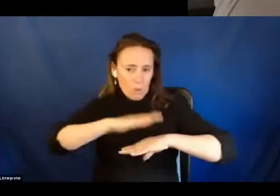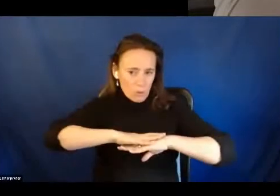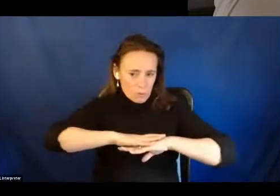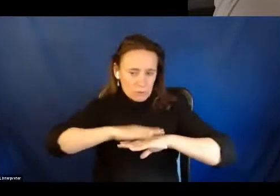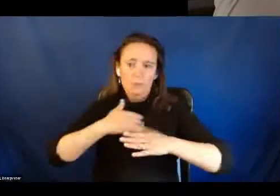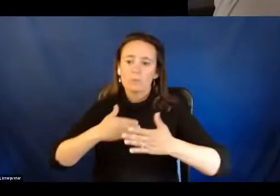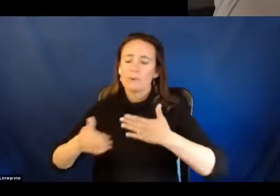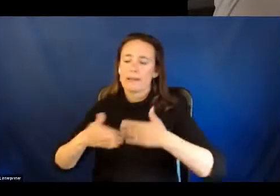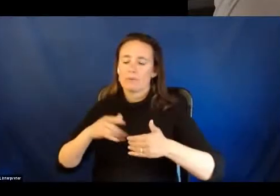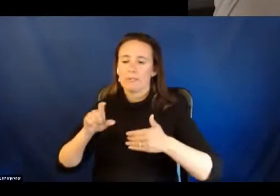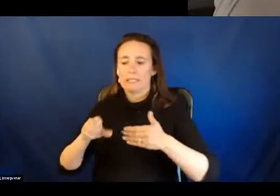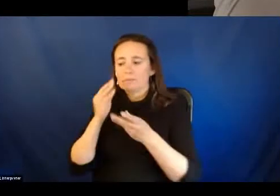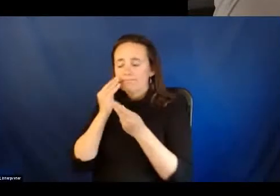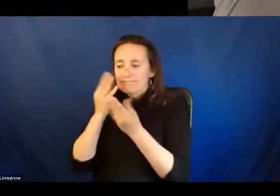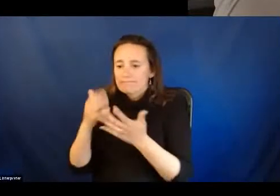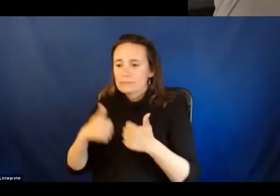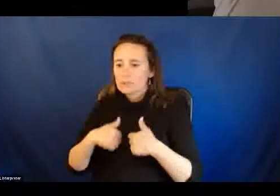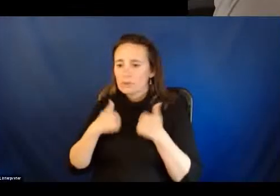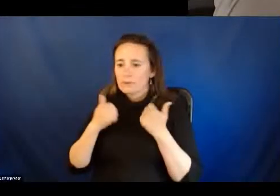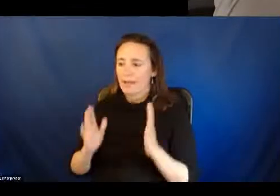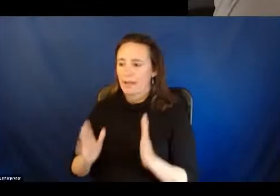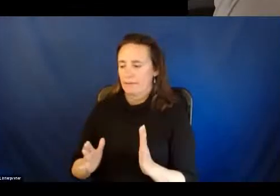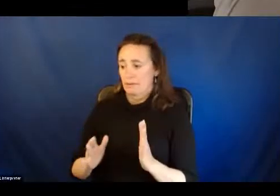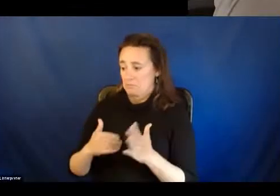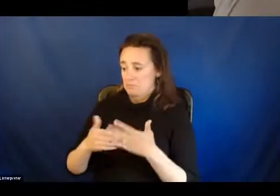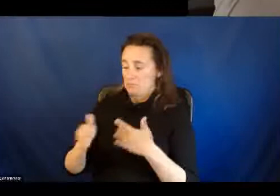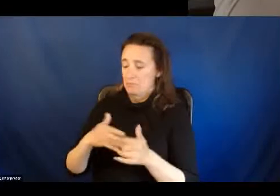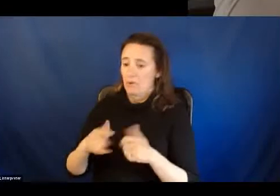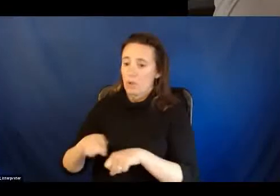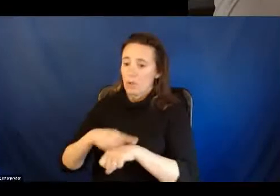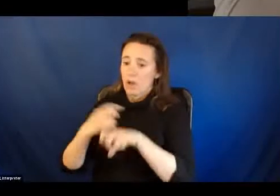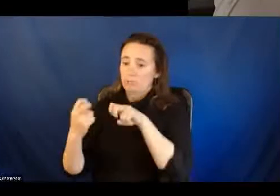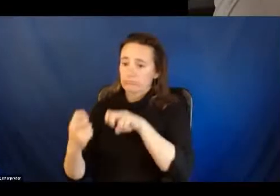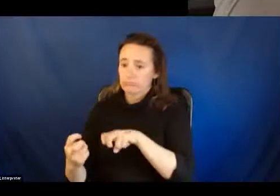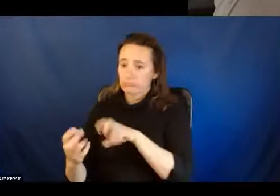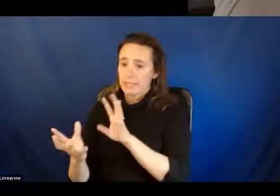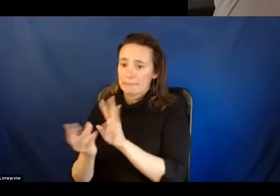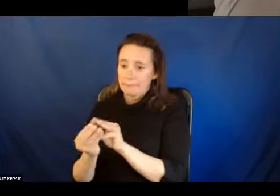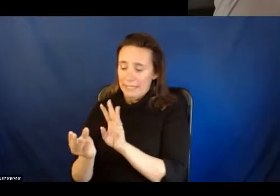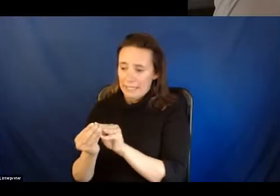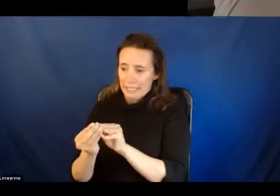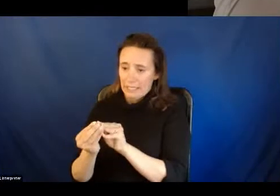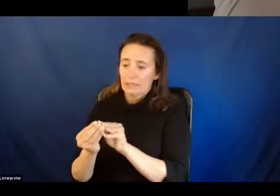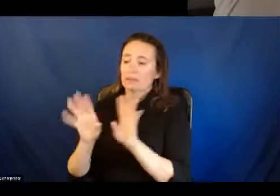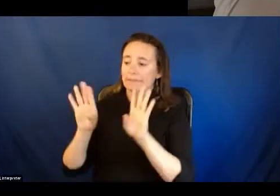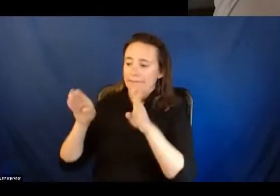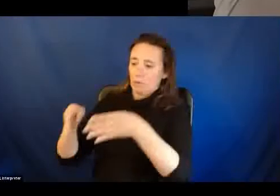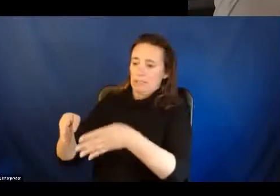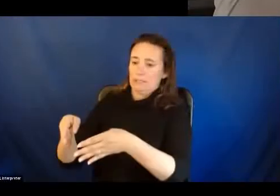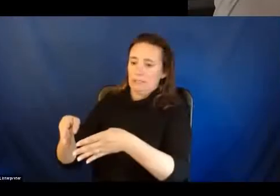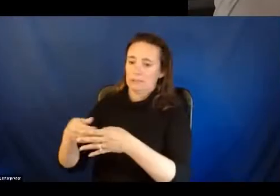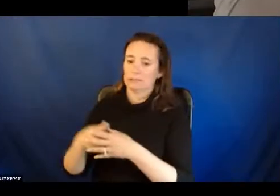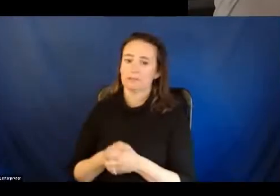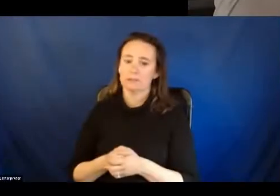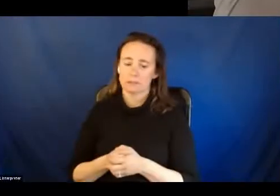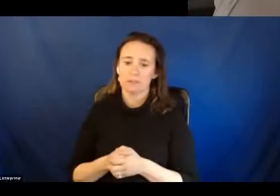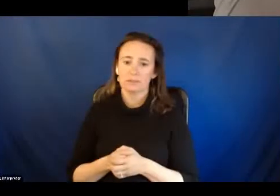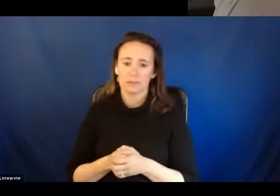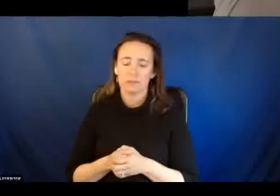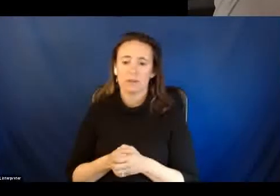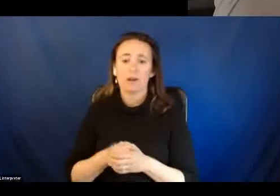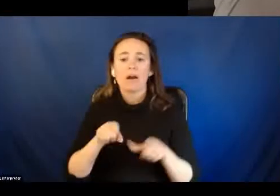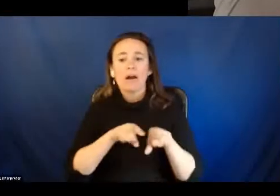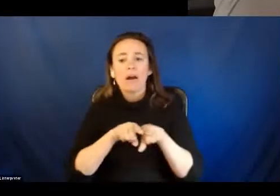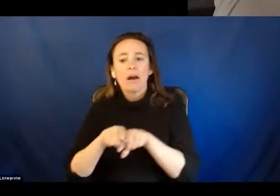let the survivor know that for however long we're meeting them, they are our only focus. We also need to